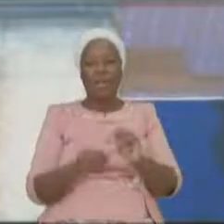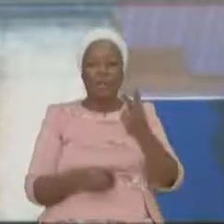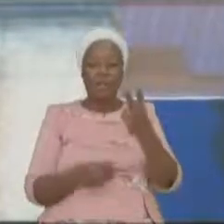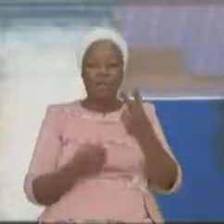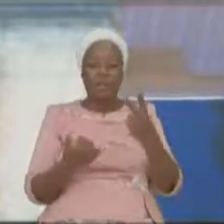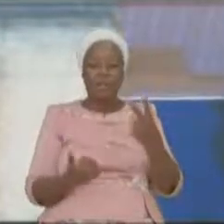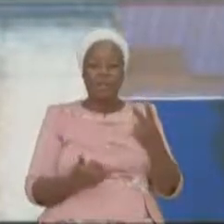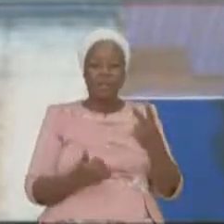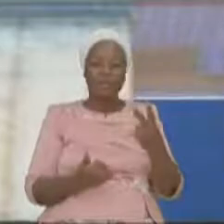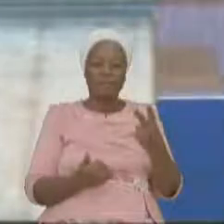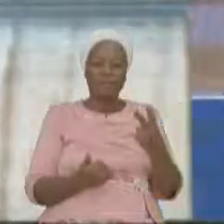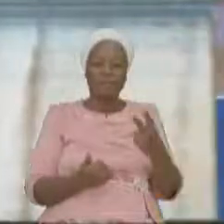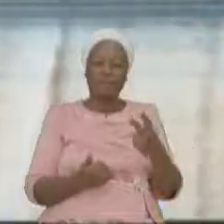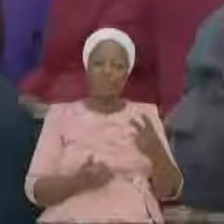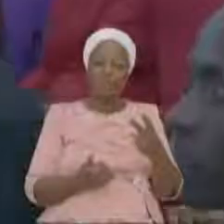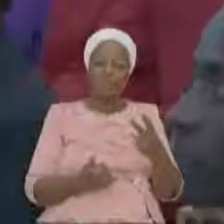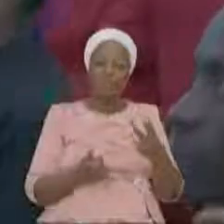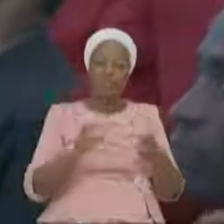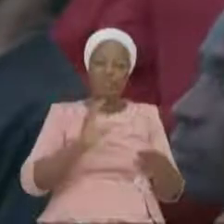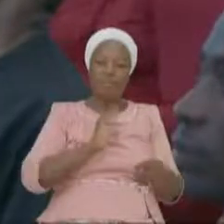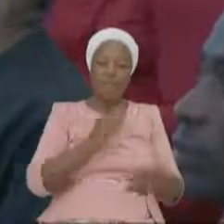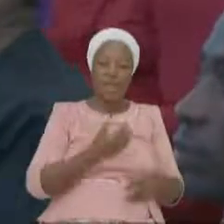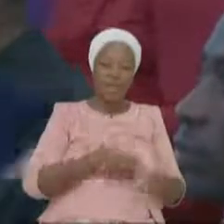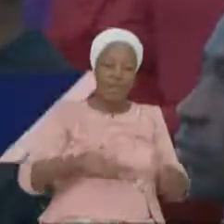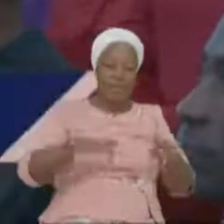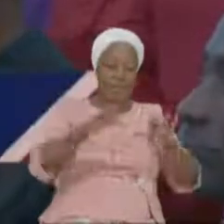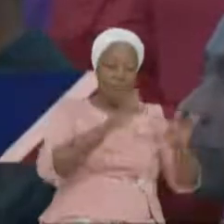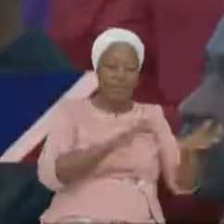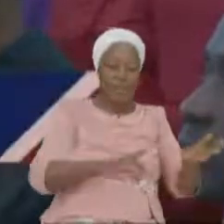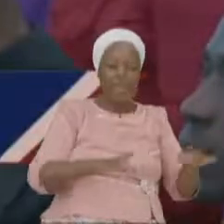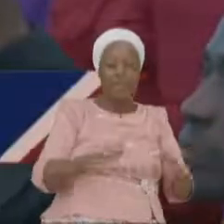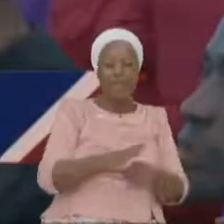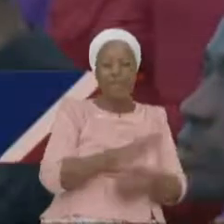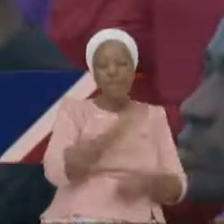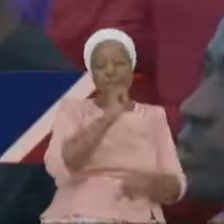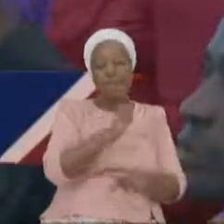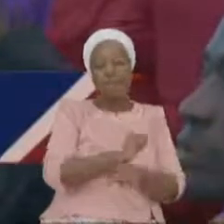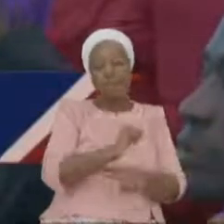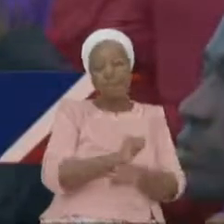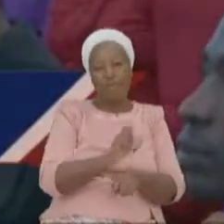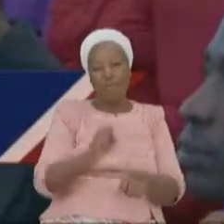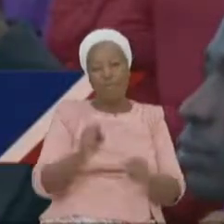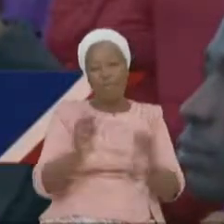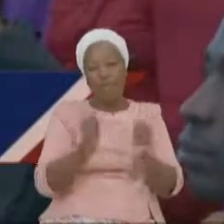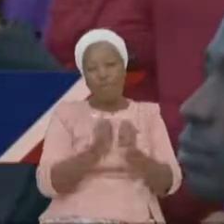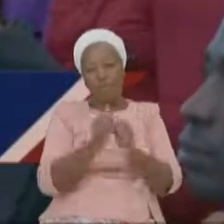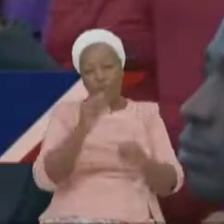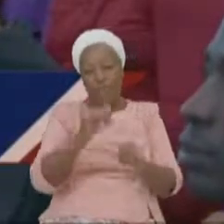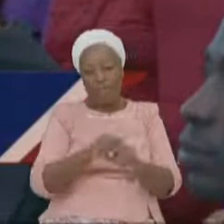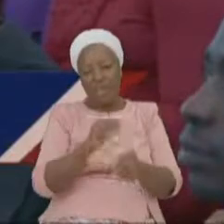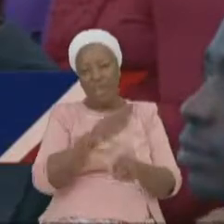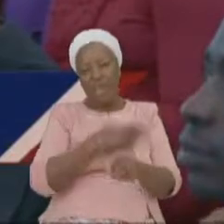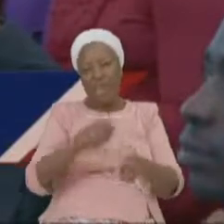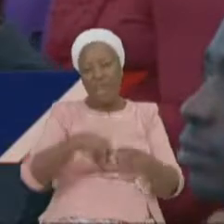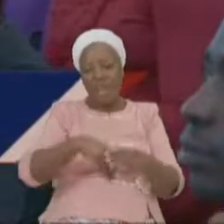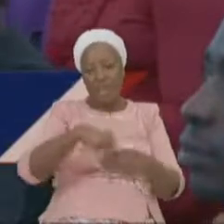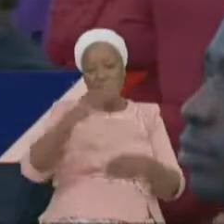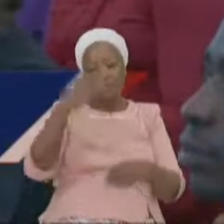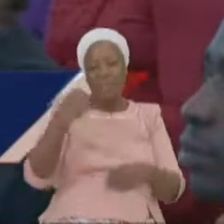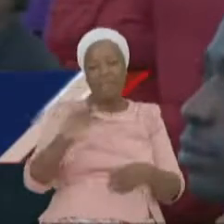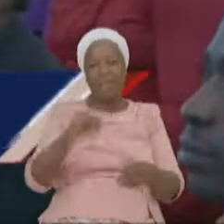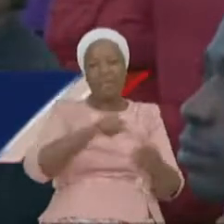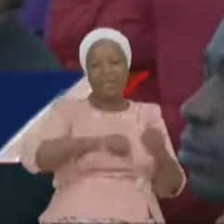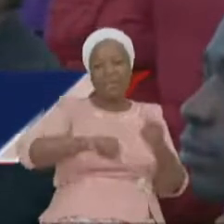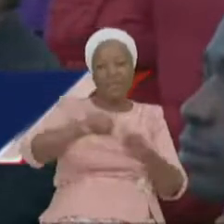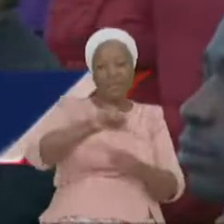number two here. Our merciful works within and outside the fellowship.